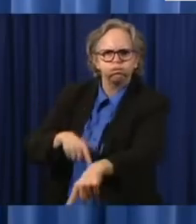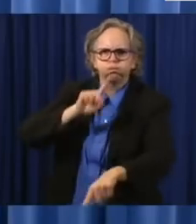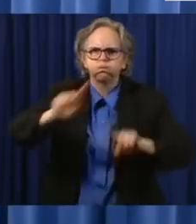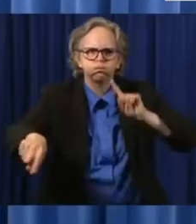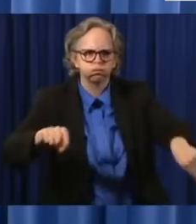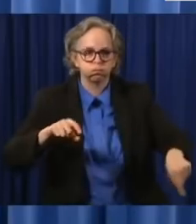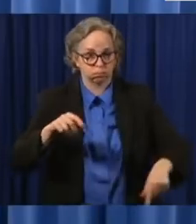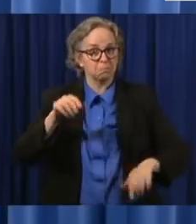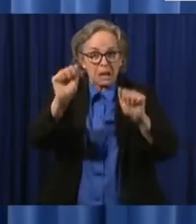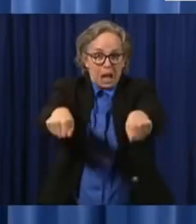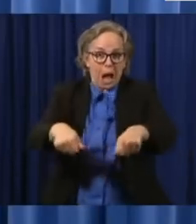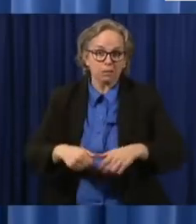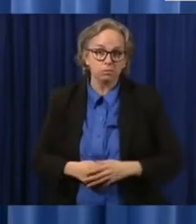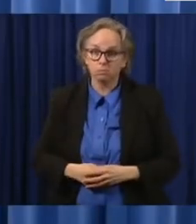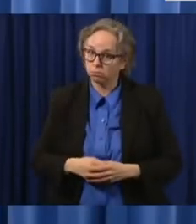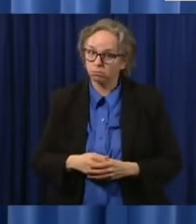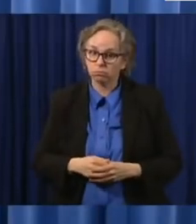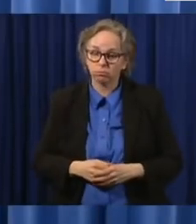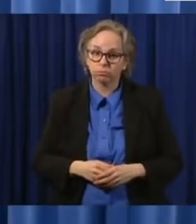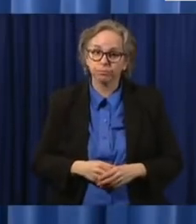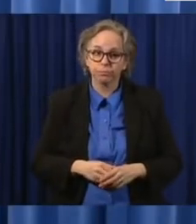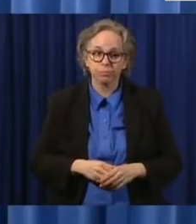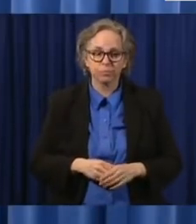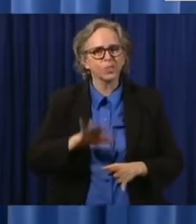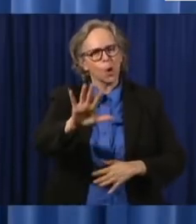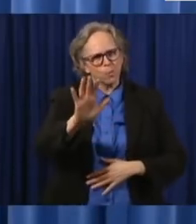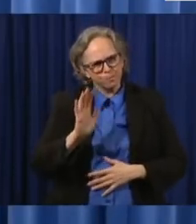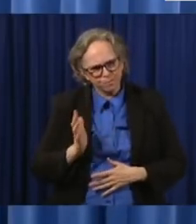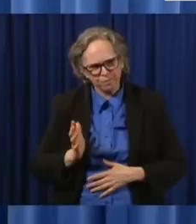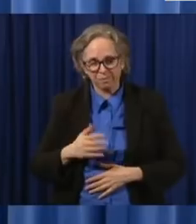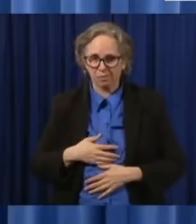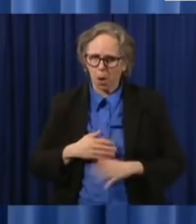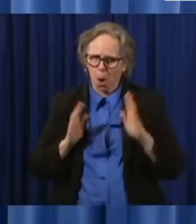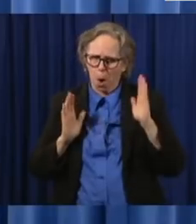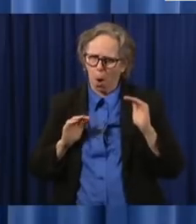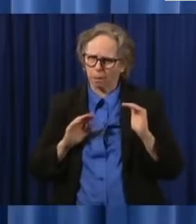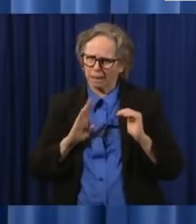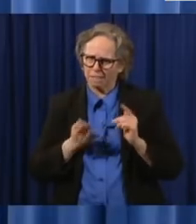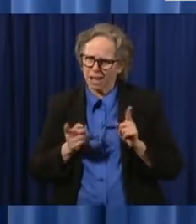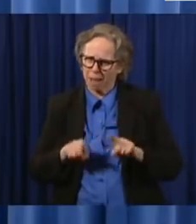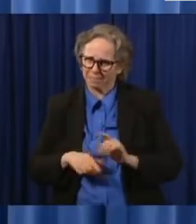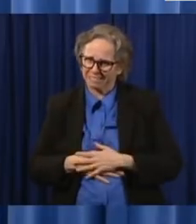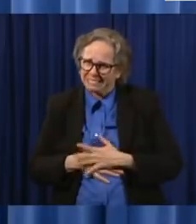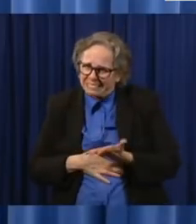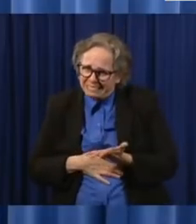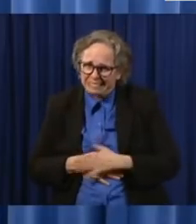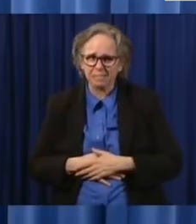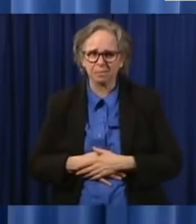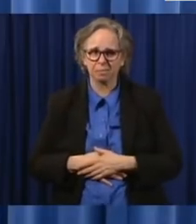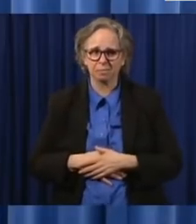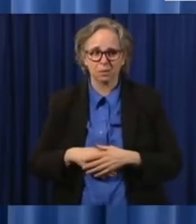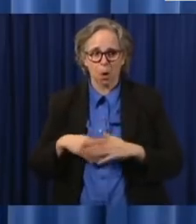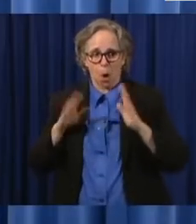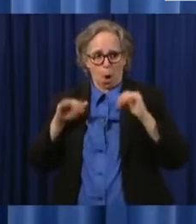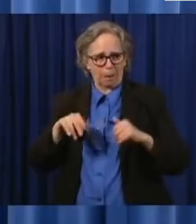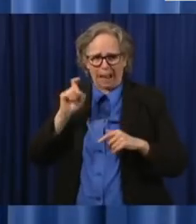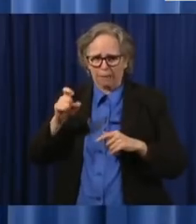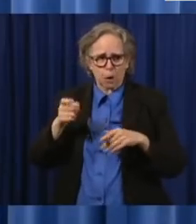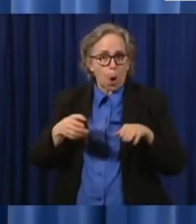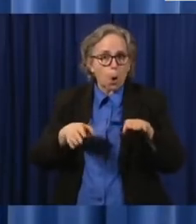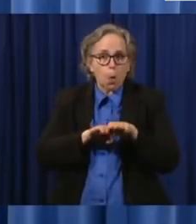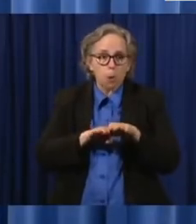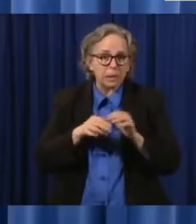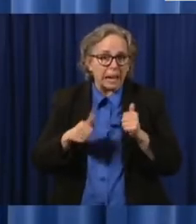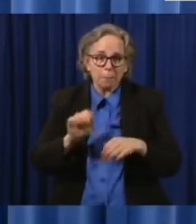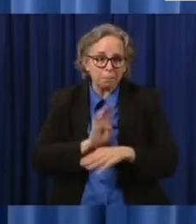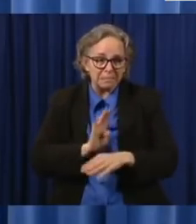throughout this. So, I hope we don't get to the point where we have to pull back. We've seen that happen